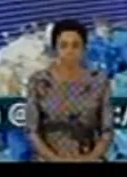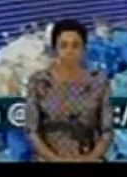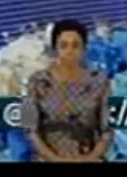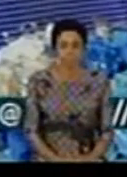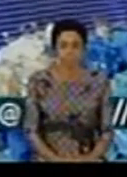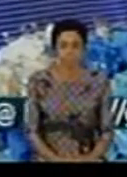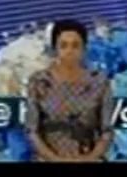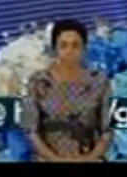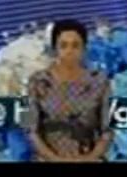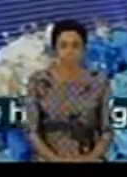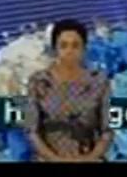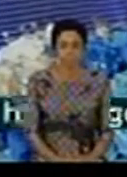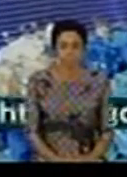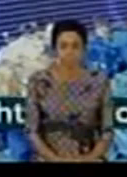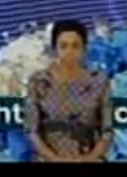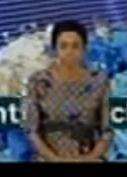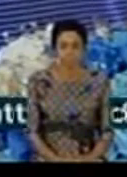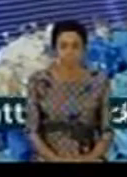Hold on, choir.